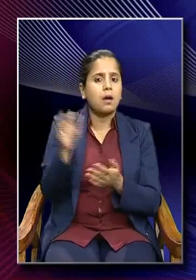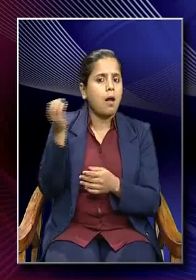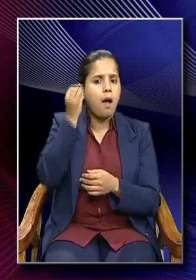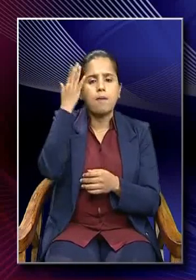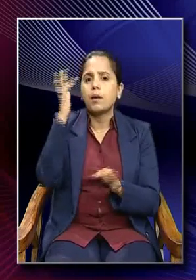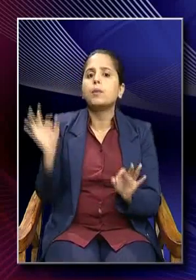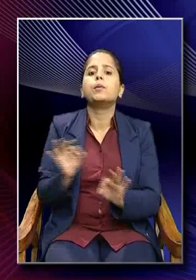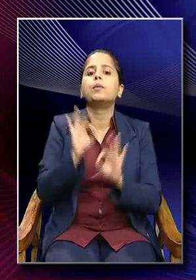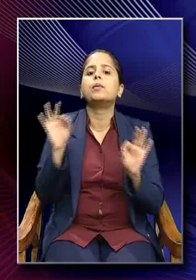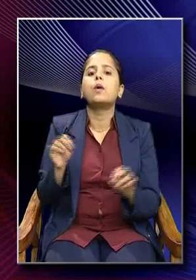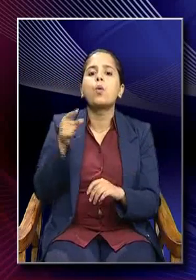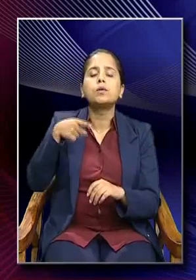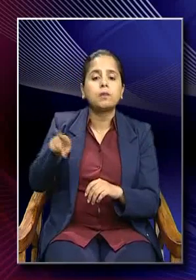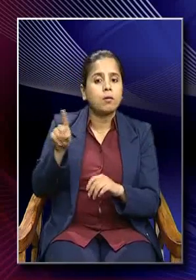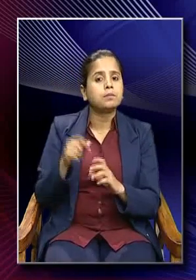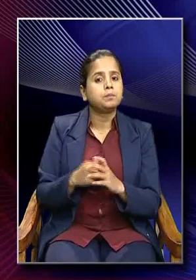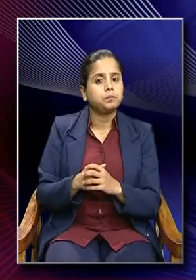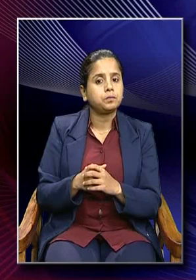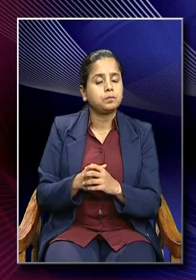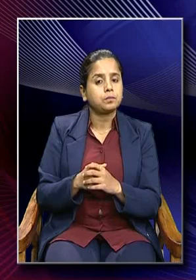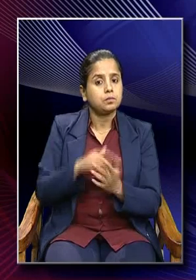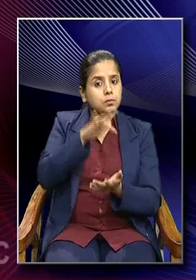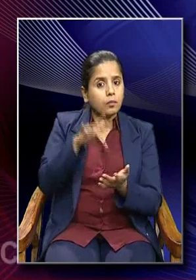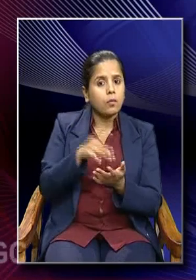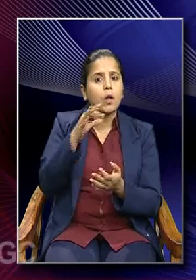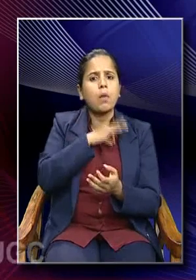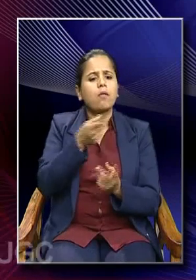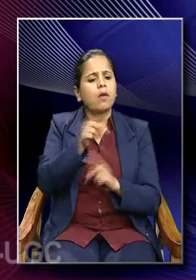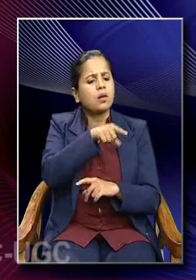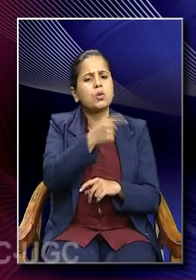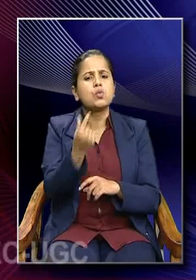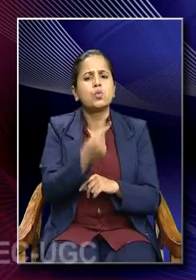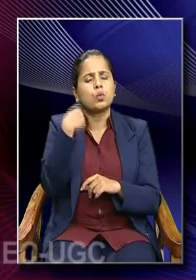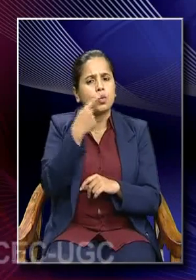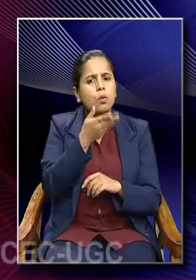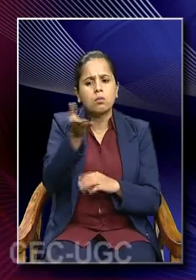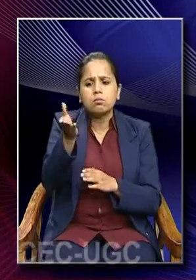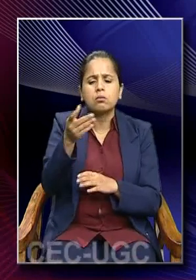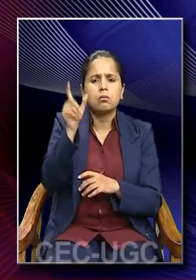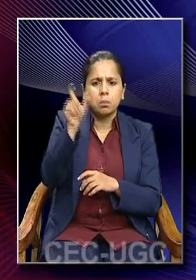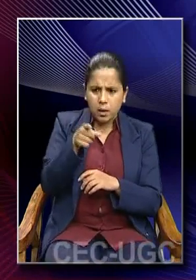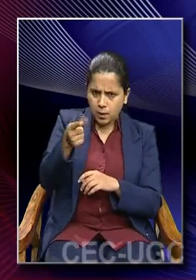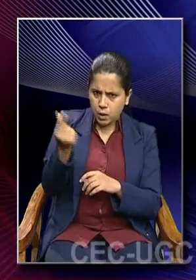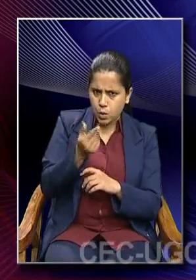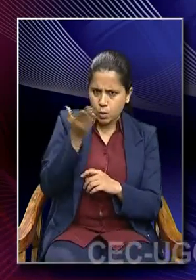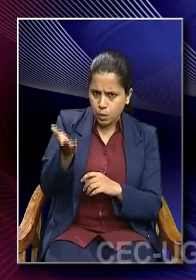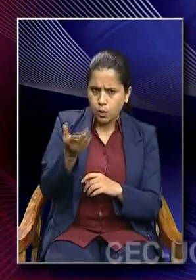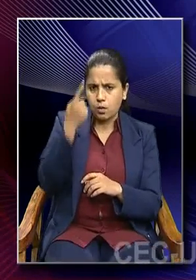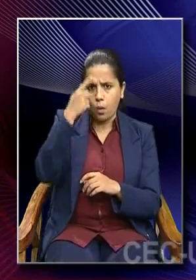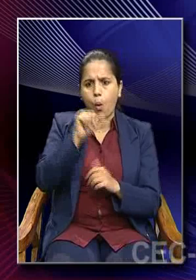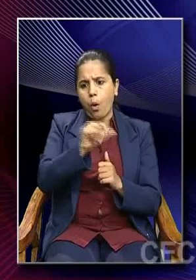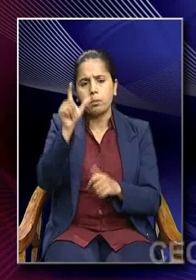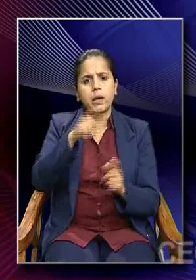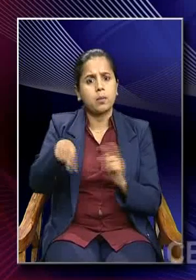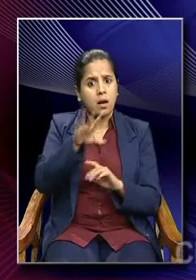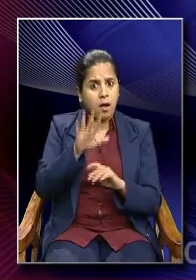about the where the benefits are accruing to which person and to all the persons or